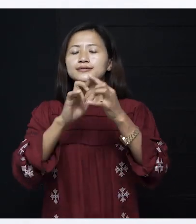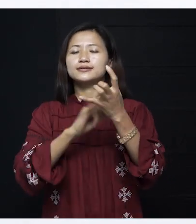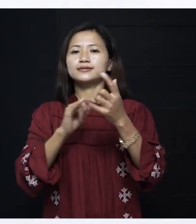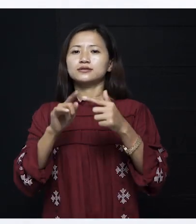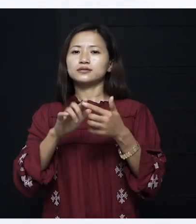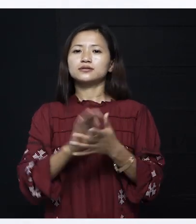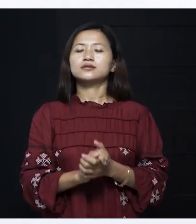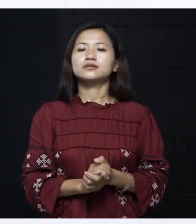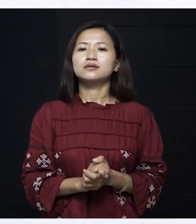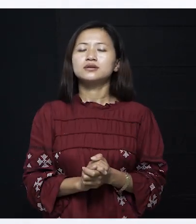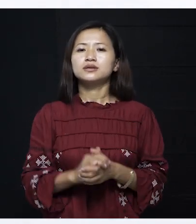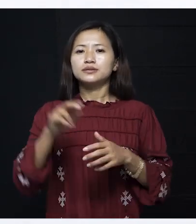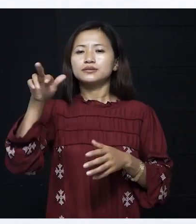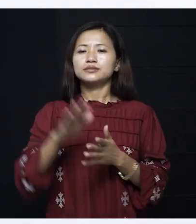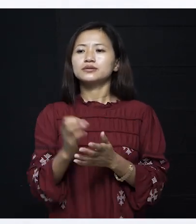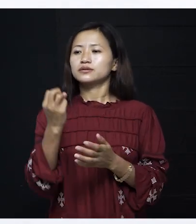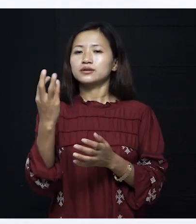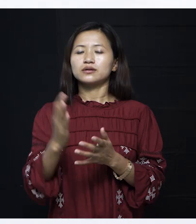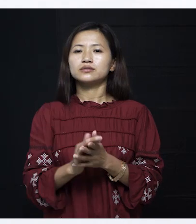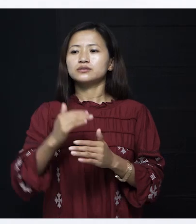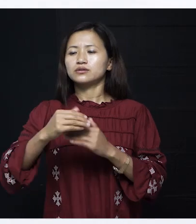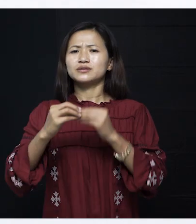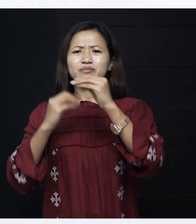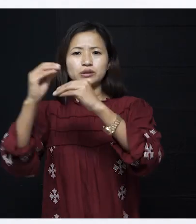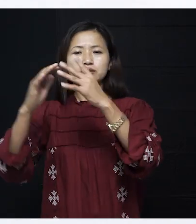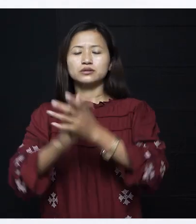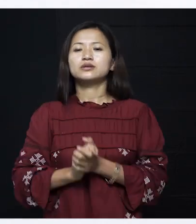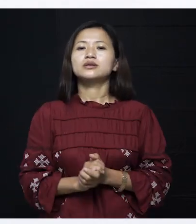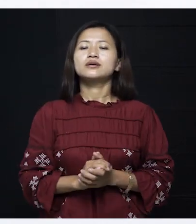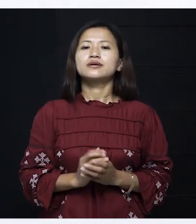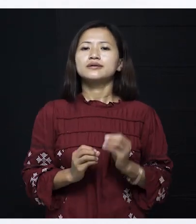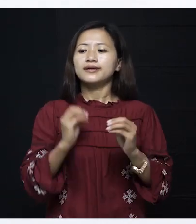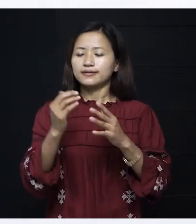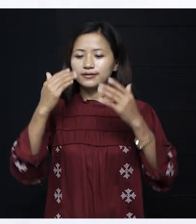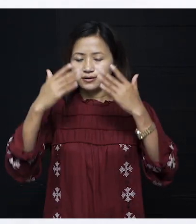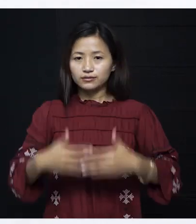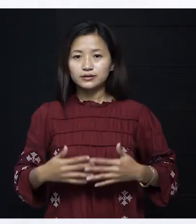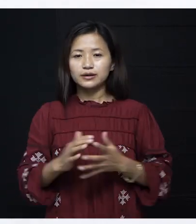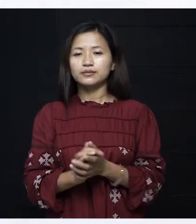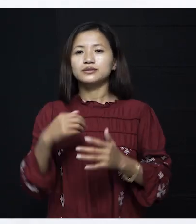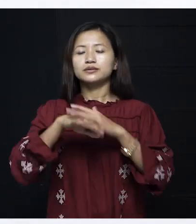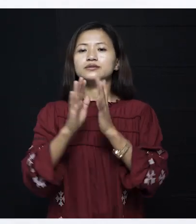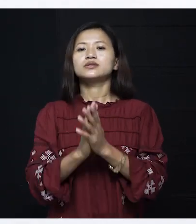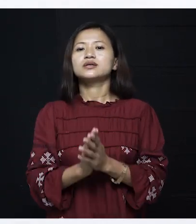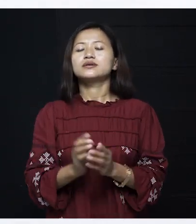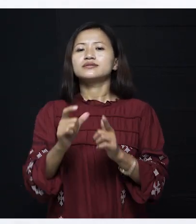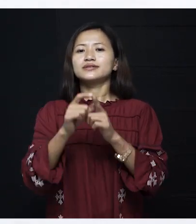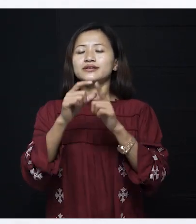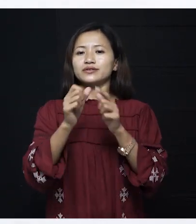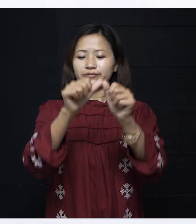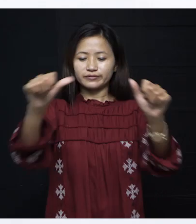okay? So census means the counting or the process of counting the inhabitants of a